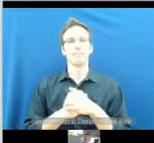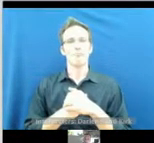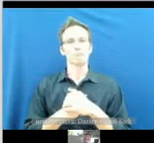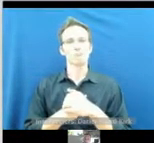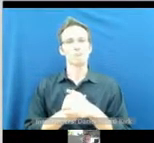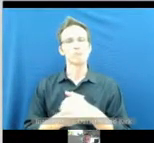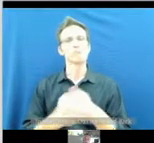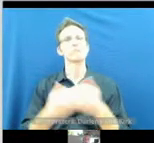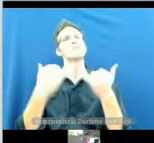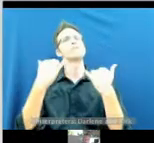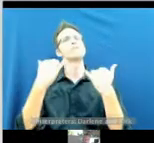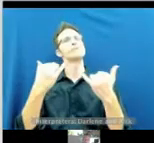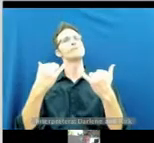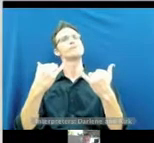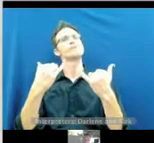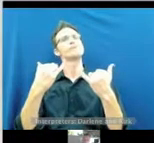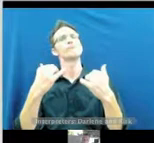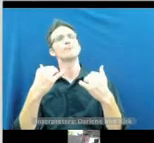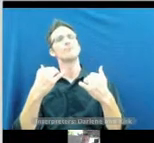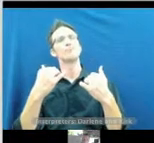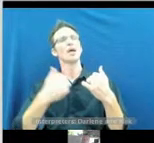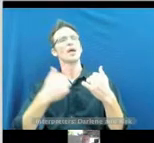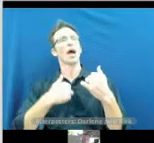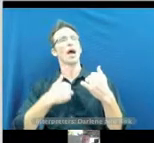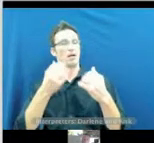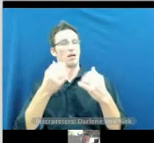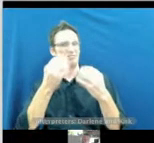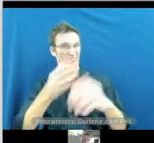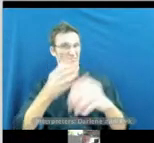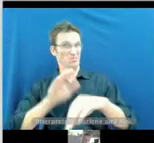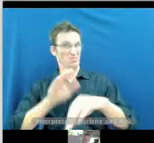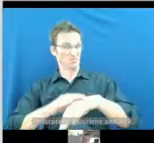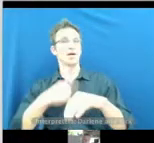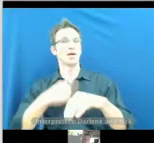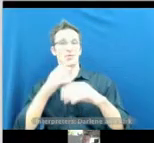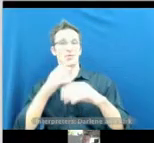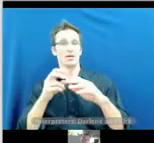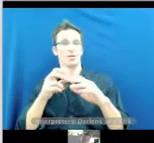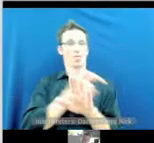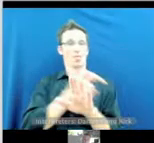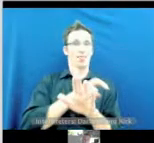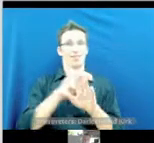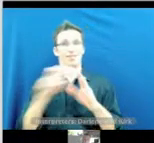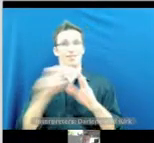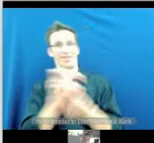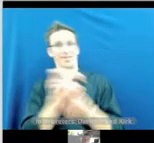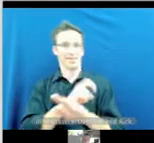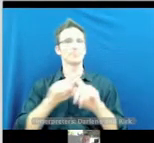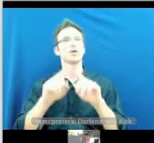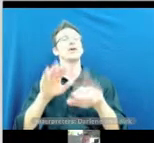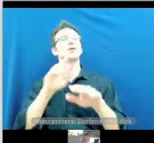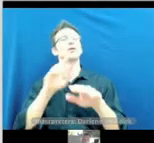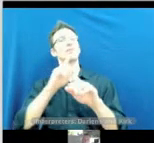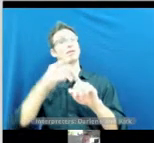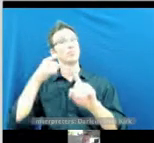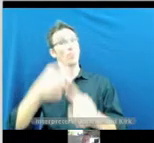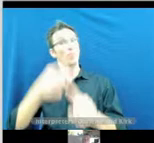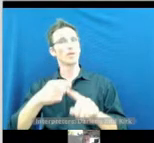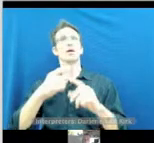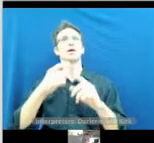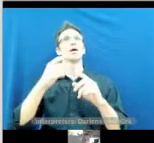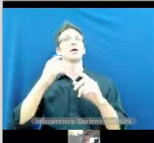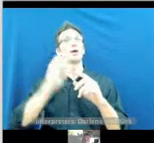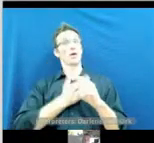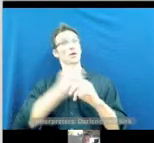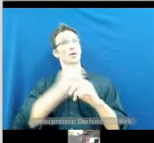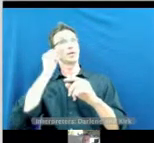So what we're left here, and I'm going to kind of jump back and forth a little bit, but what we're left here is really a theoretical dilemma. And I